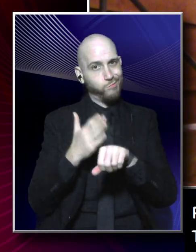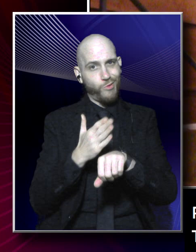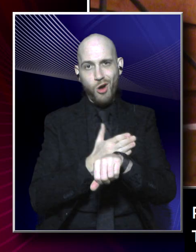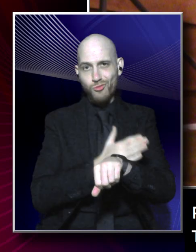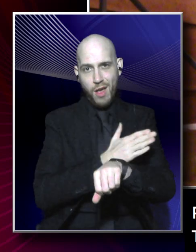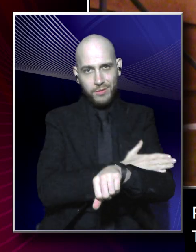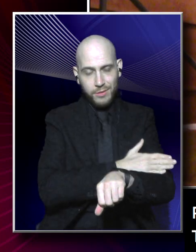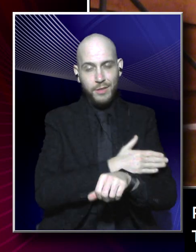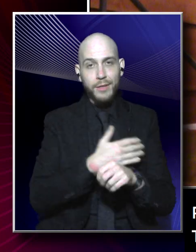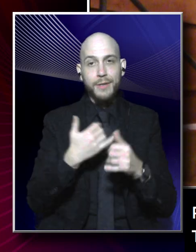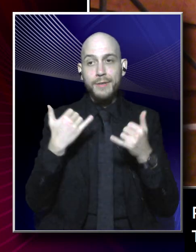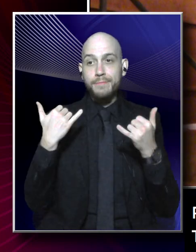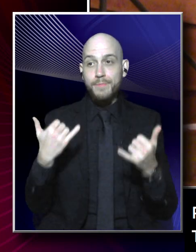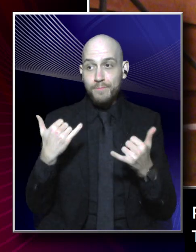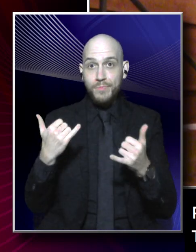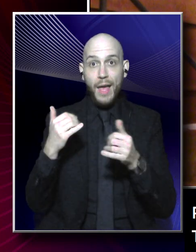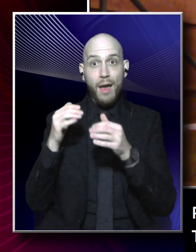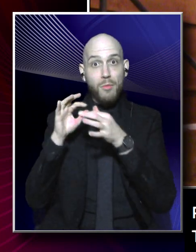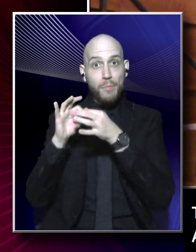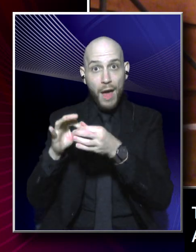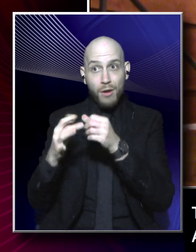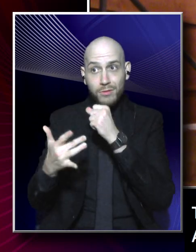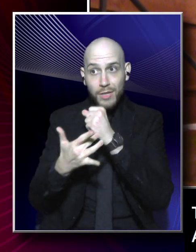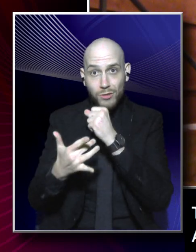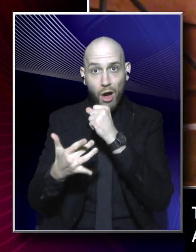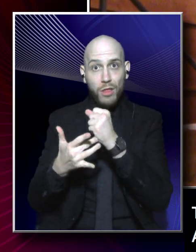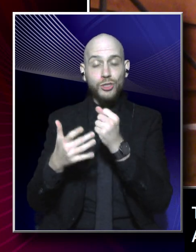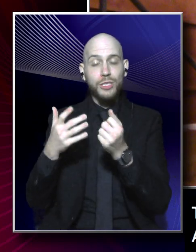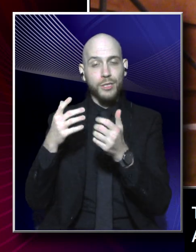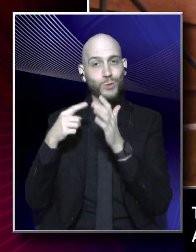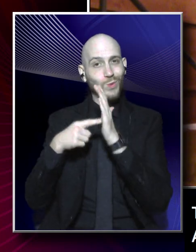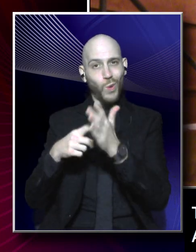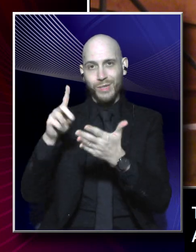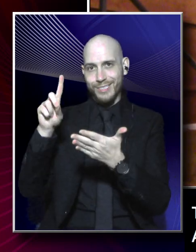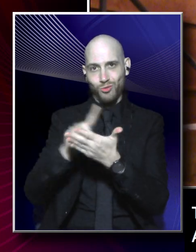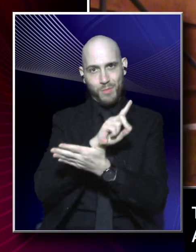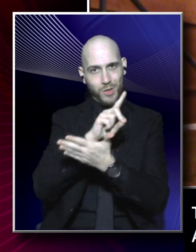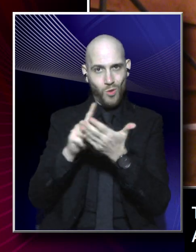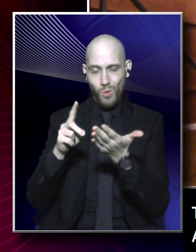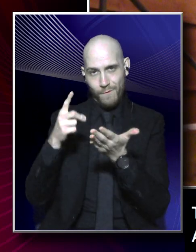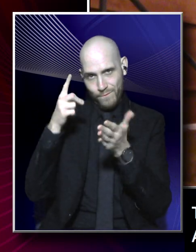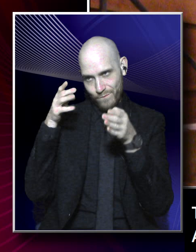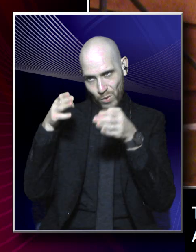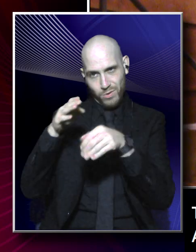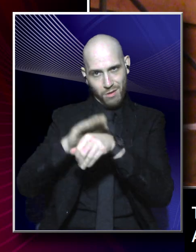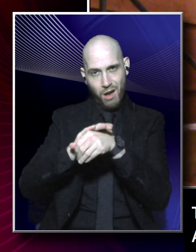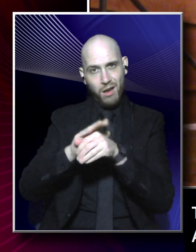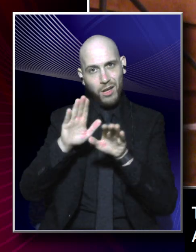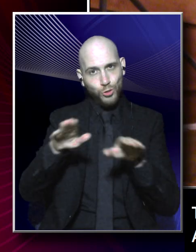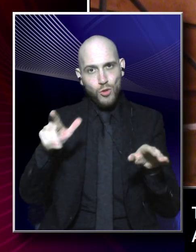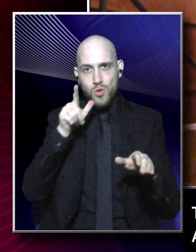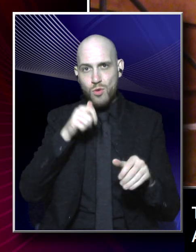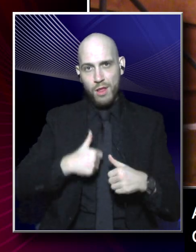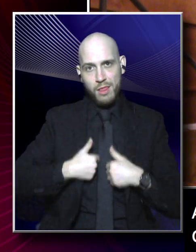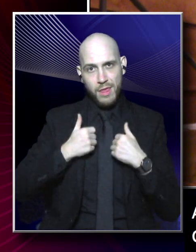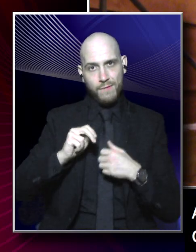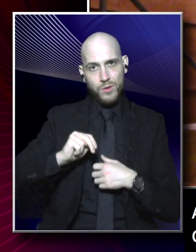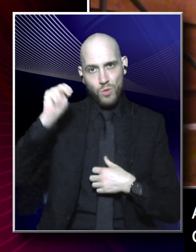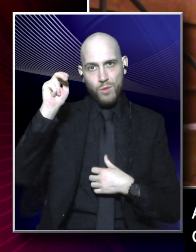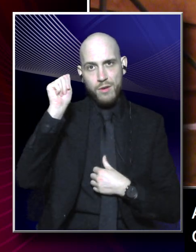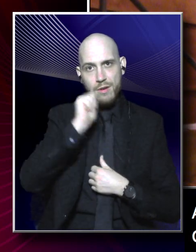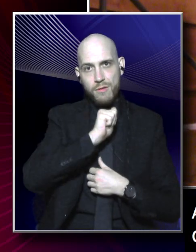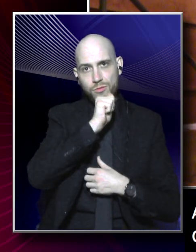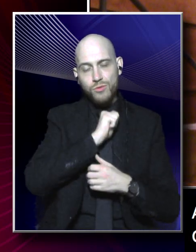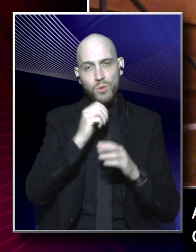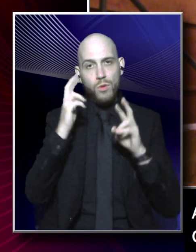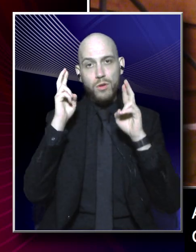regarding technology expenditures for your cooperative indicate discriminatory treatment for children living in northern Arizona, and I hope to expose those discrepancies